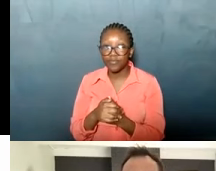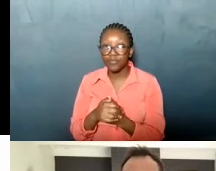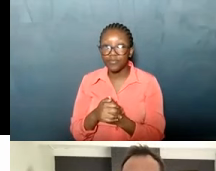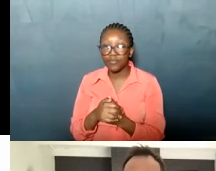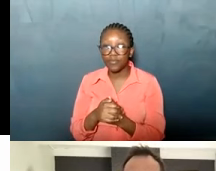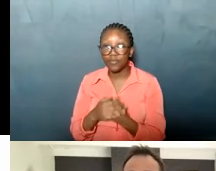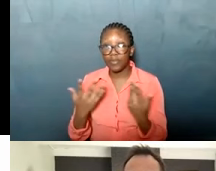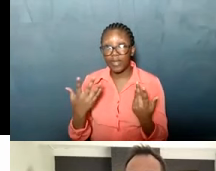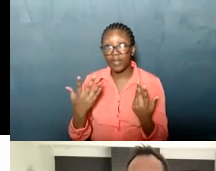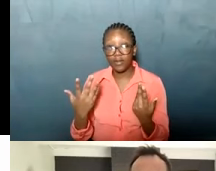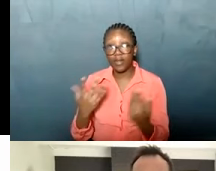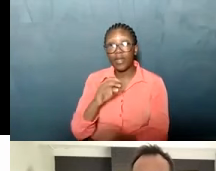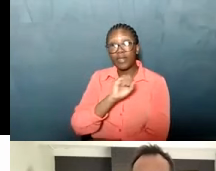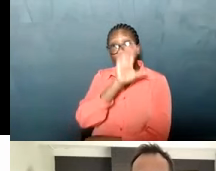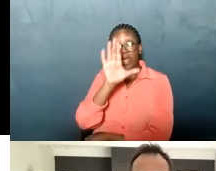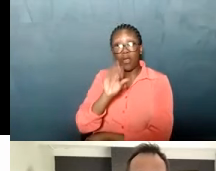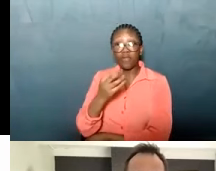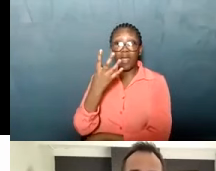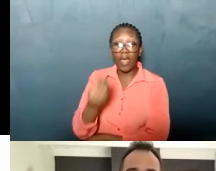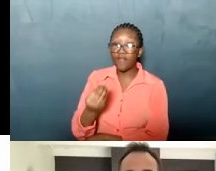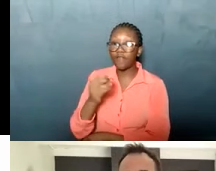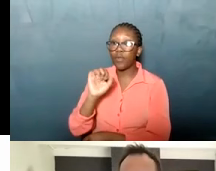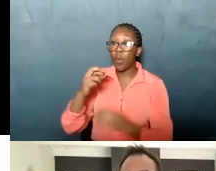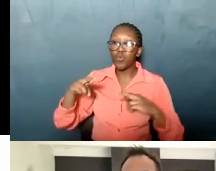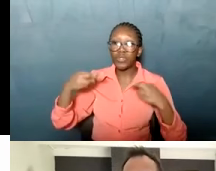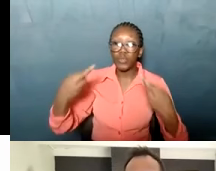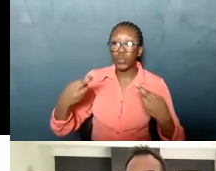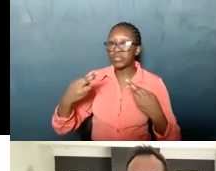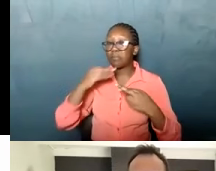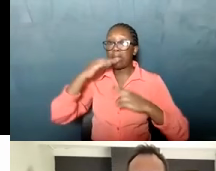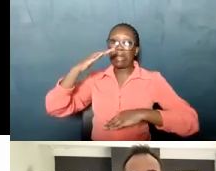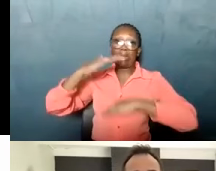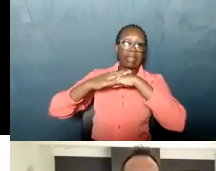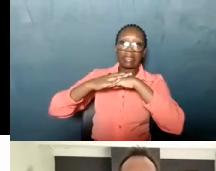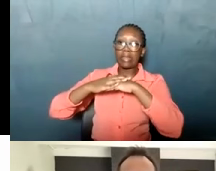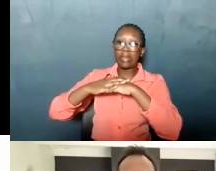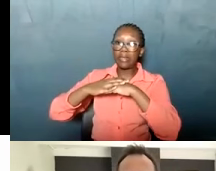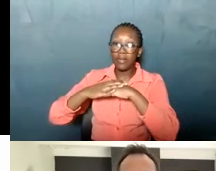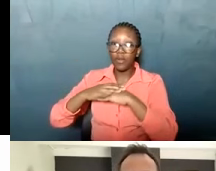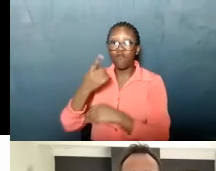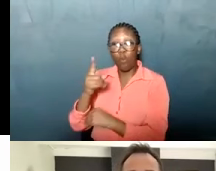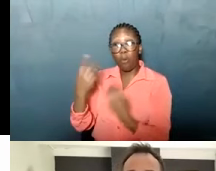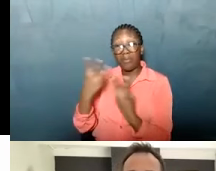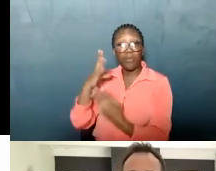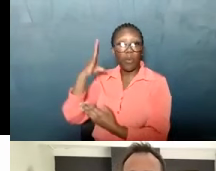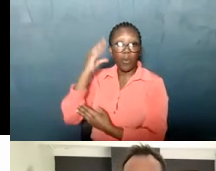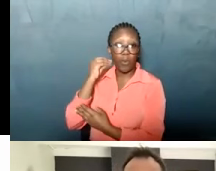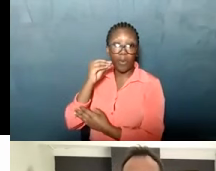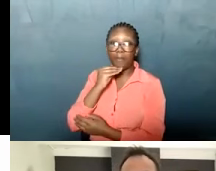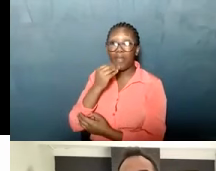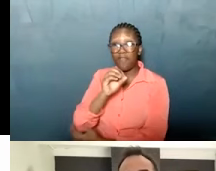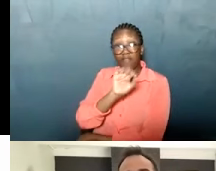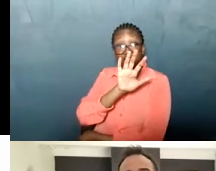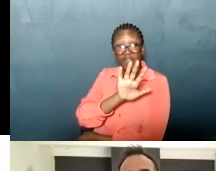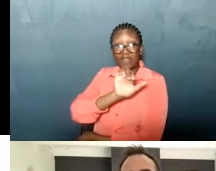South Africa also has limited ear and hearing care resources and access to treatments for persons with hearing loss. 56%